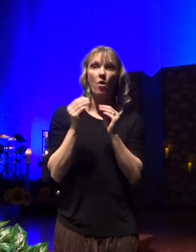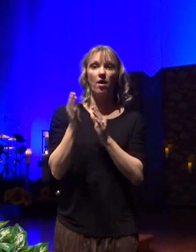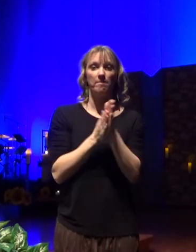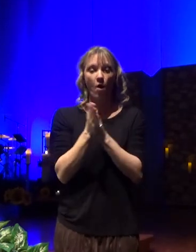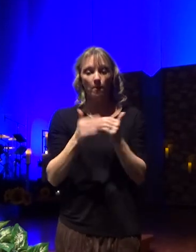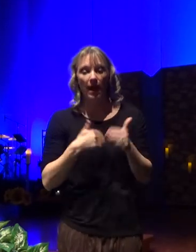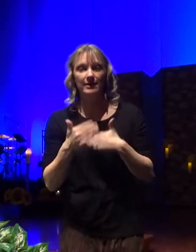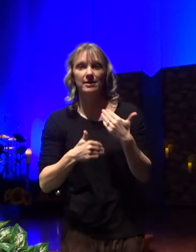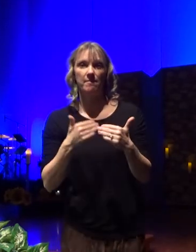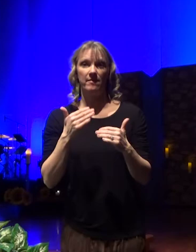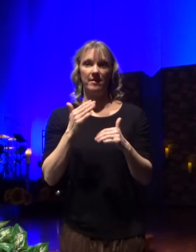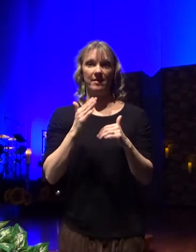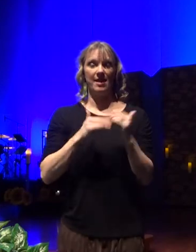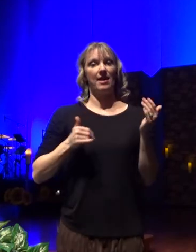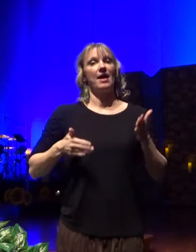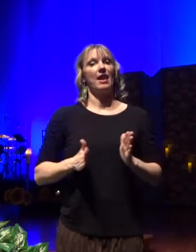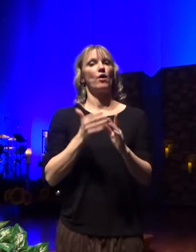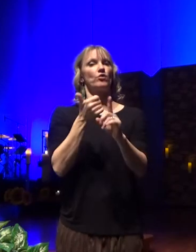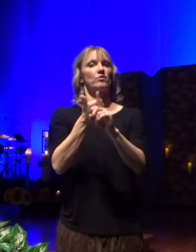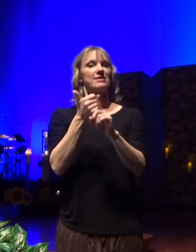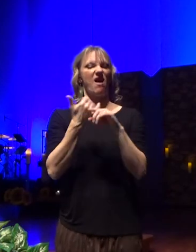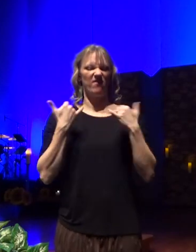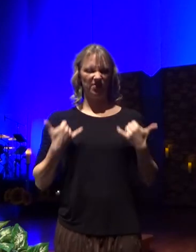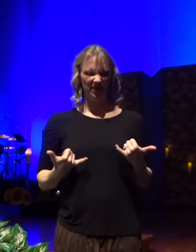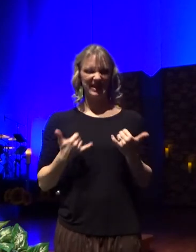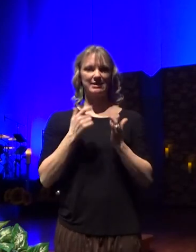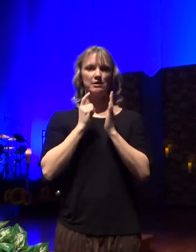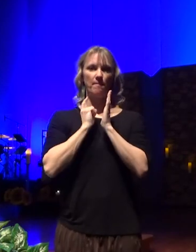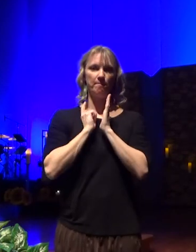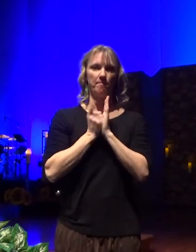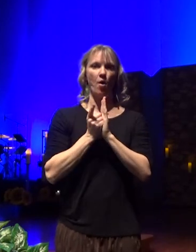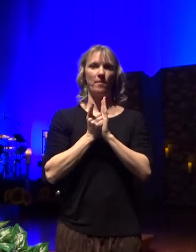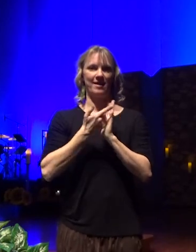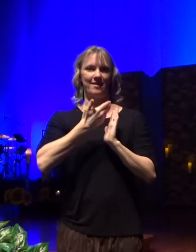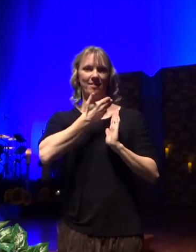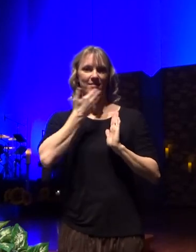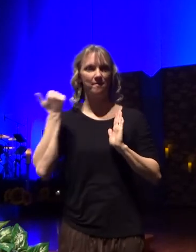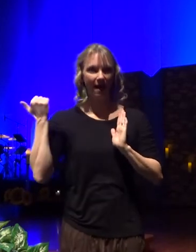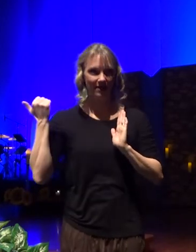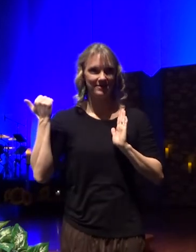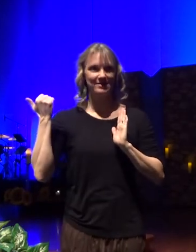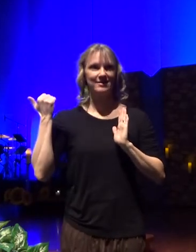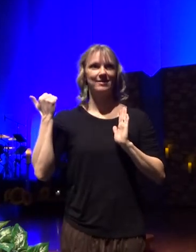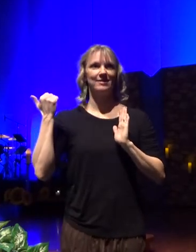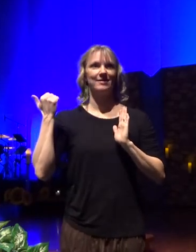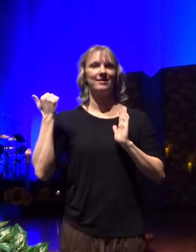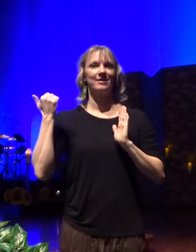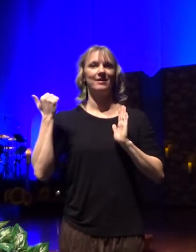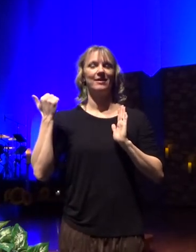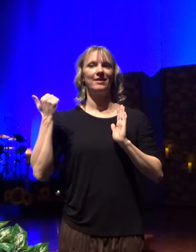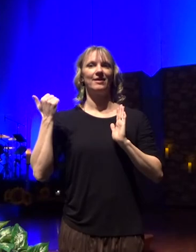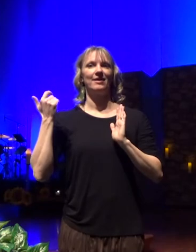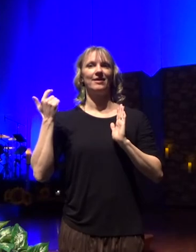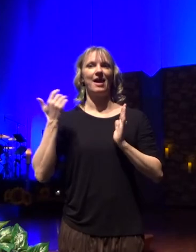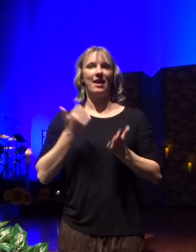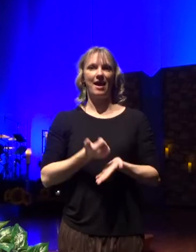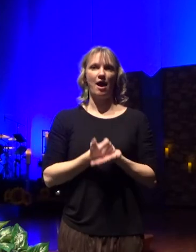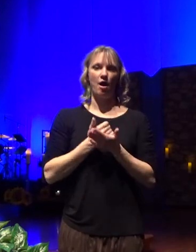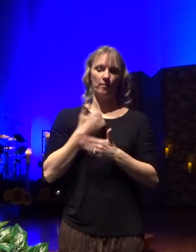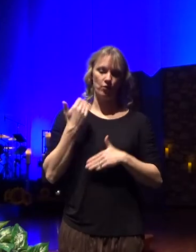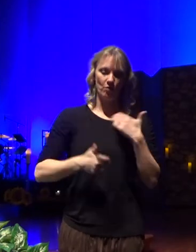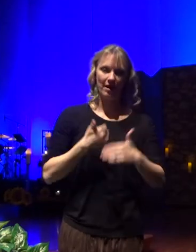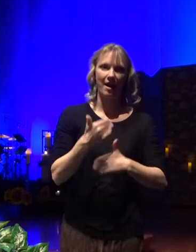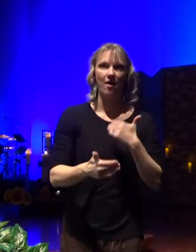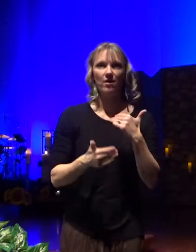momentum than you can create in your life than allowing this moment to be the very best and to be that which carries you into